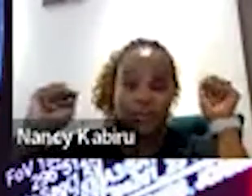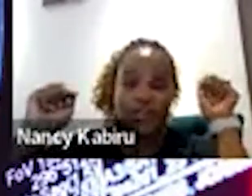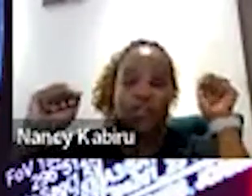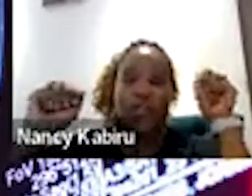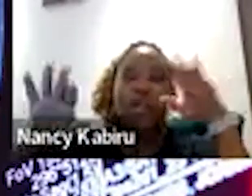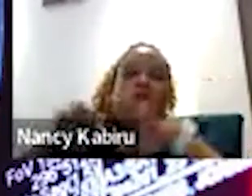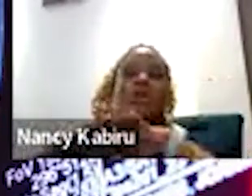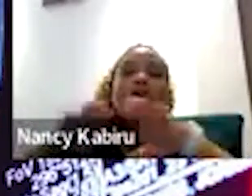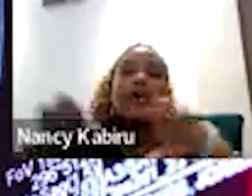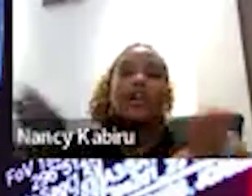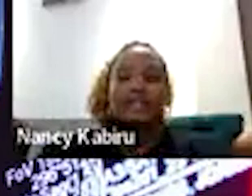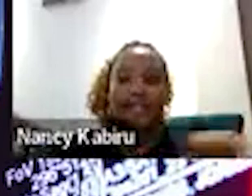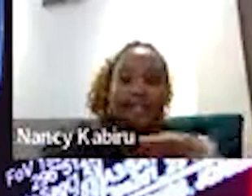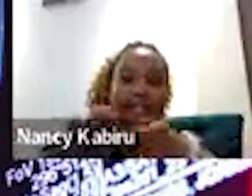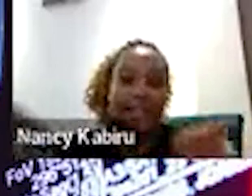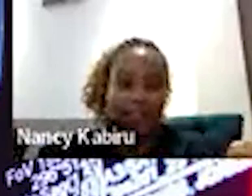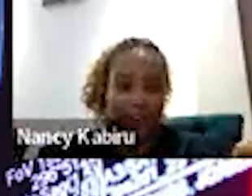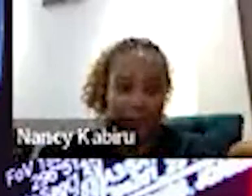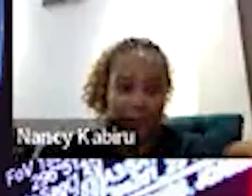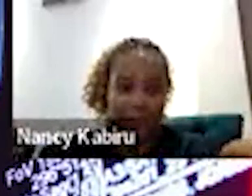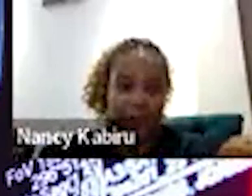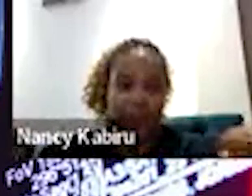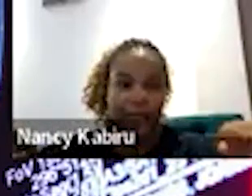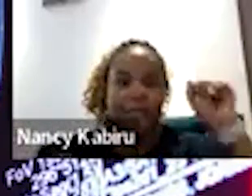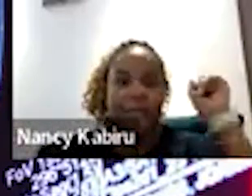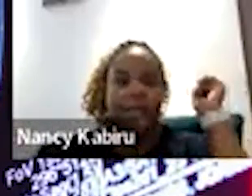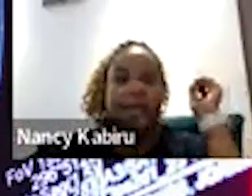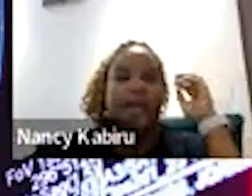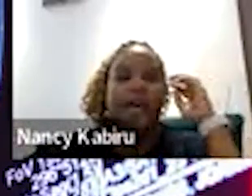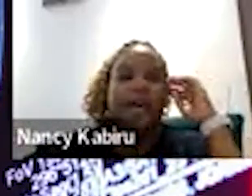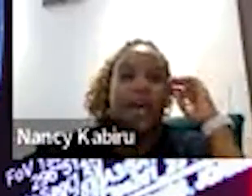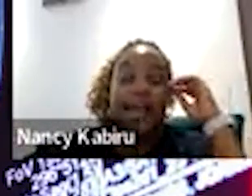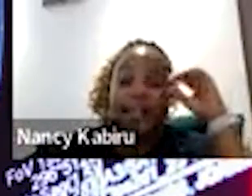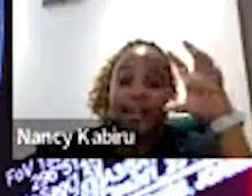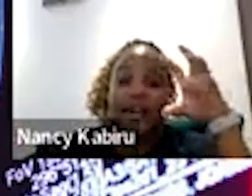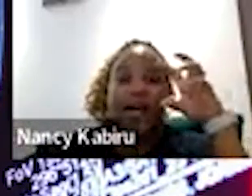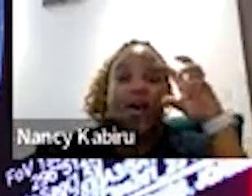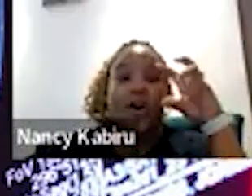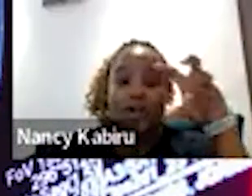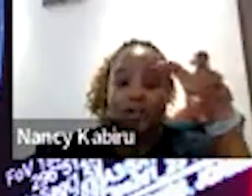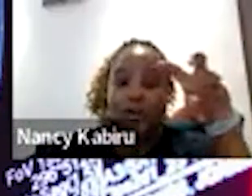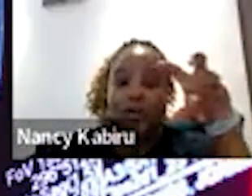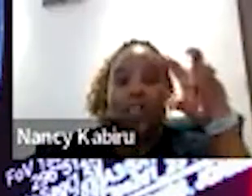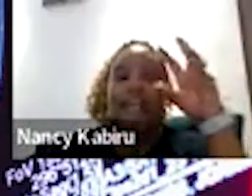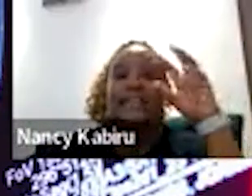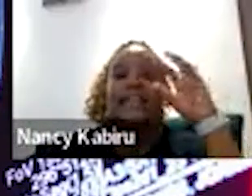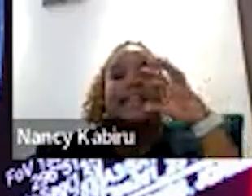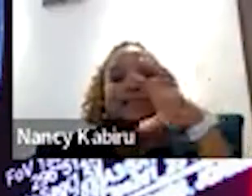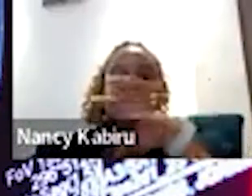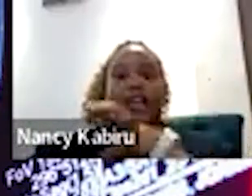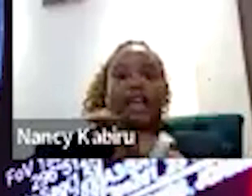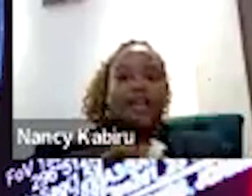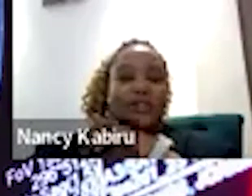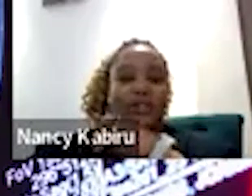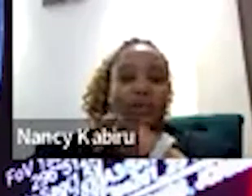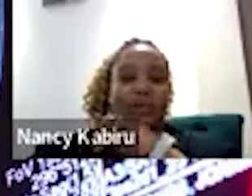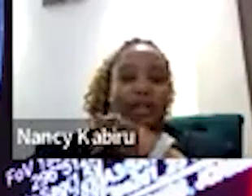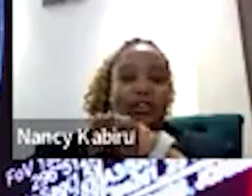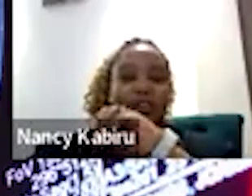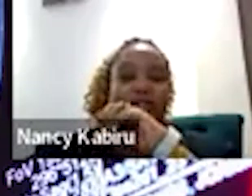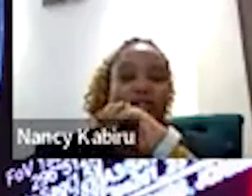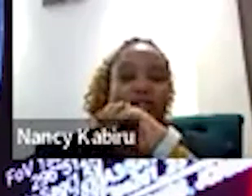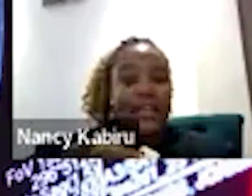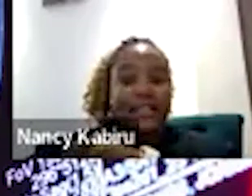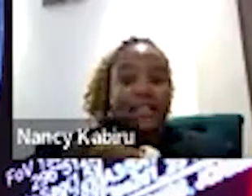of depression. And we all oscillate there, okay? And also that you're diagnosed